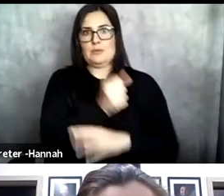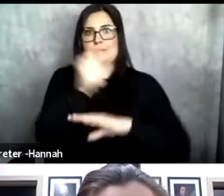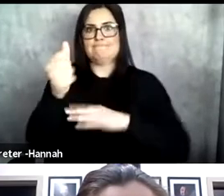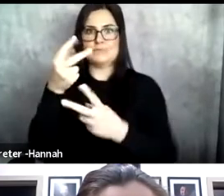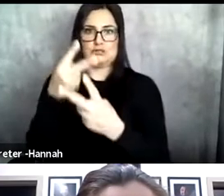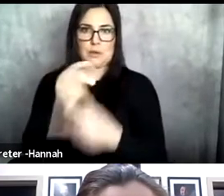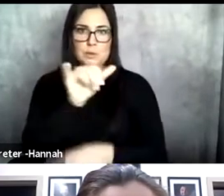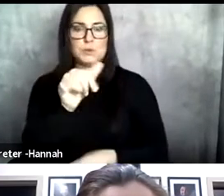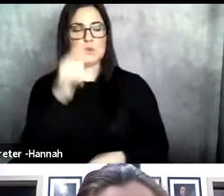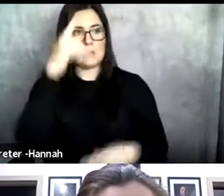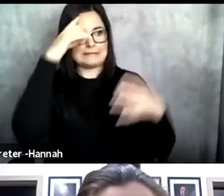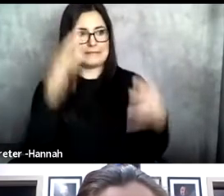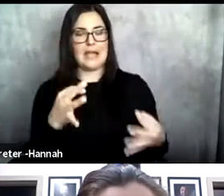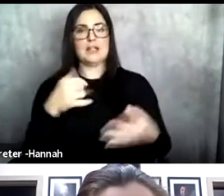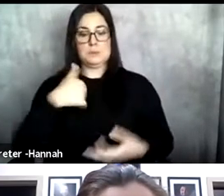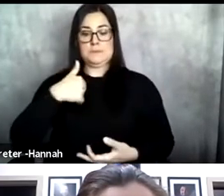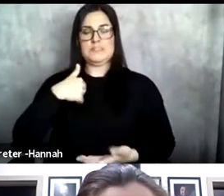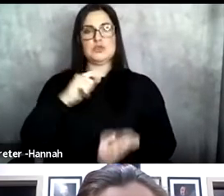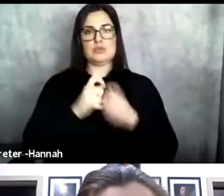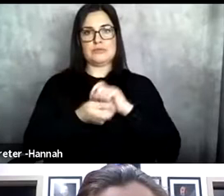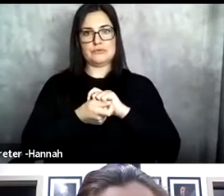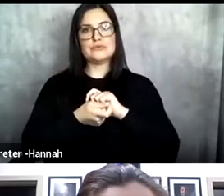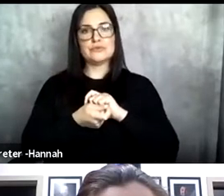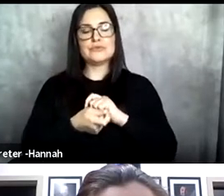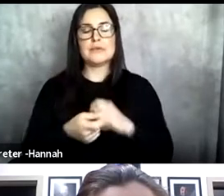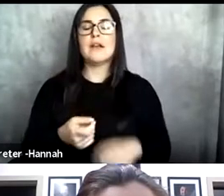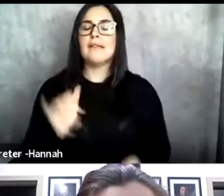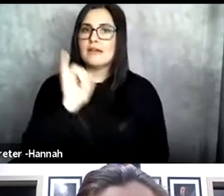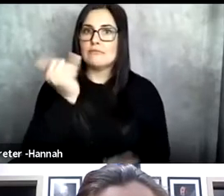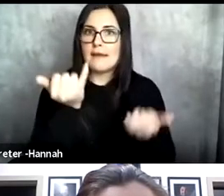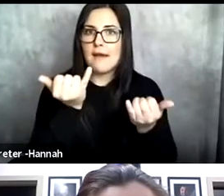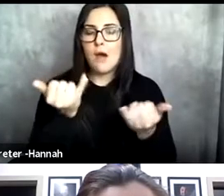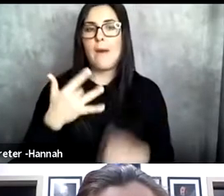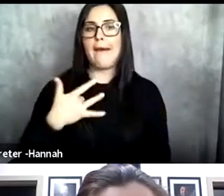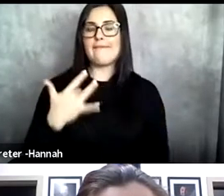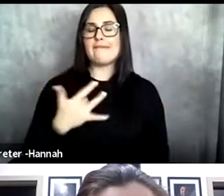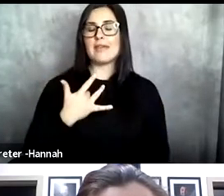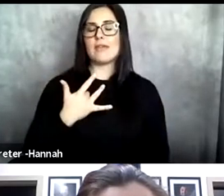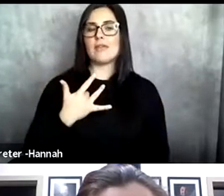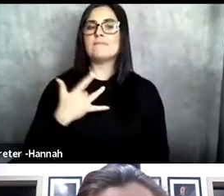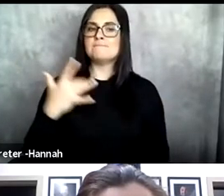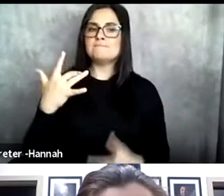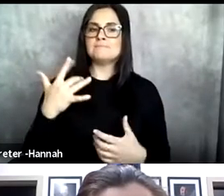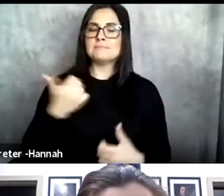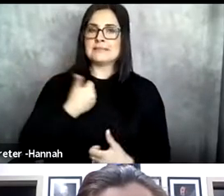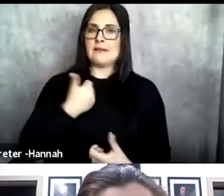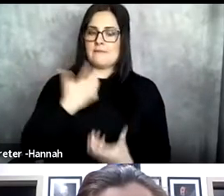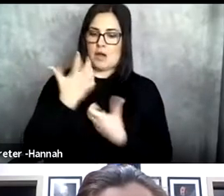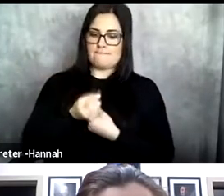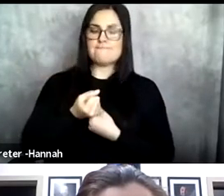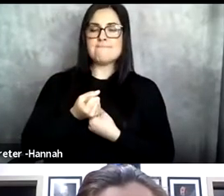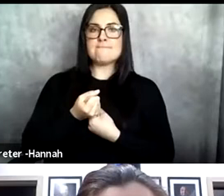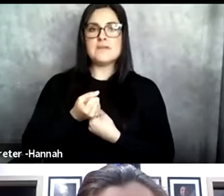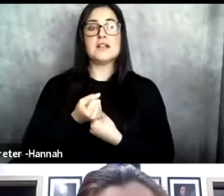cycle, right? And seeing them where they're at now, like I know, I feel confident that we're